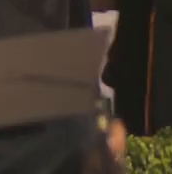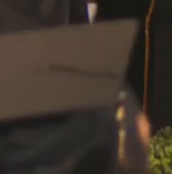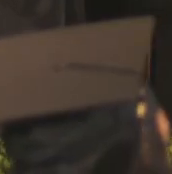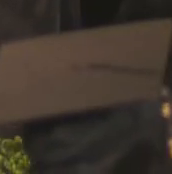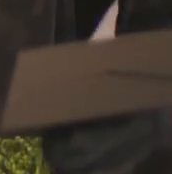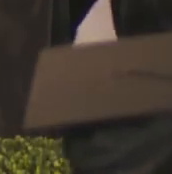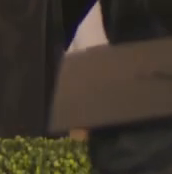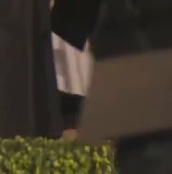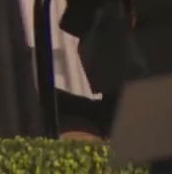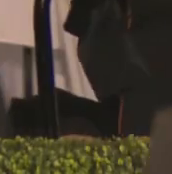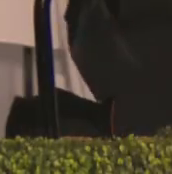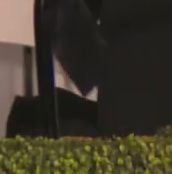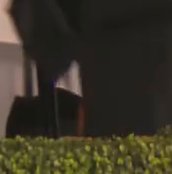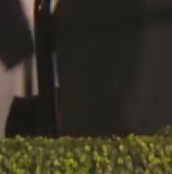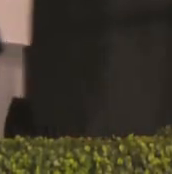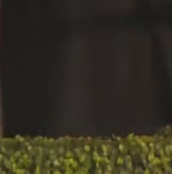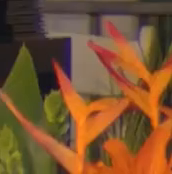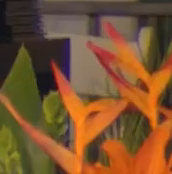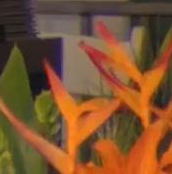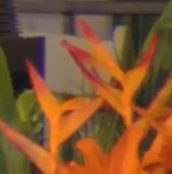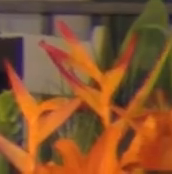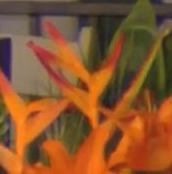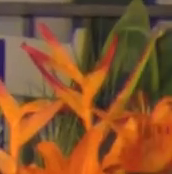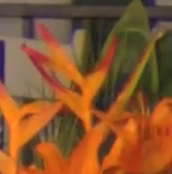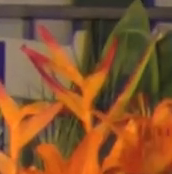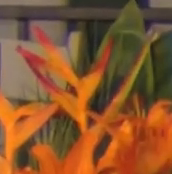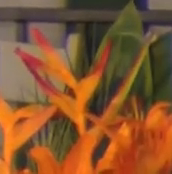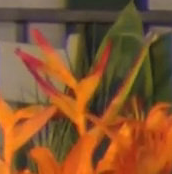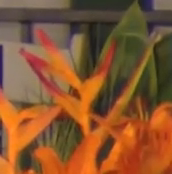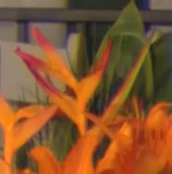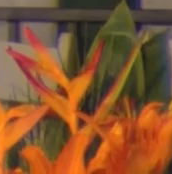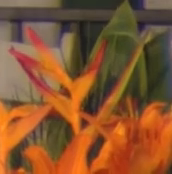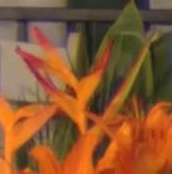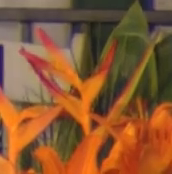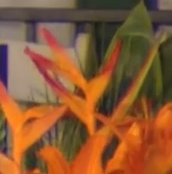Kalina Maria Thorpe. Jacqueline Morales.